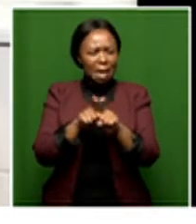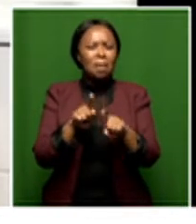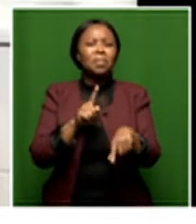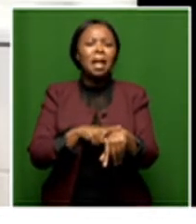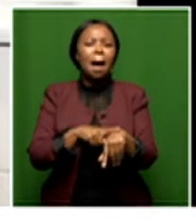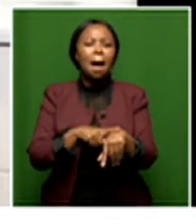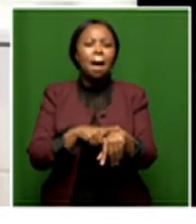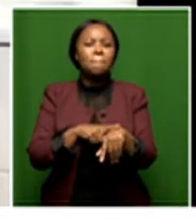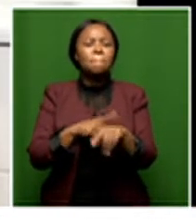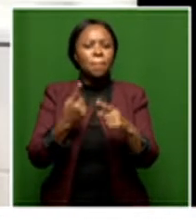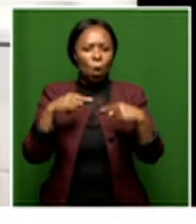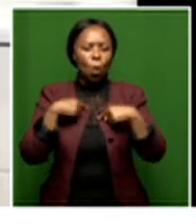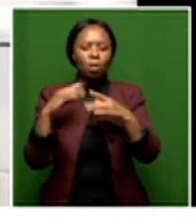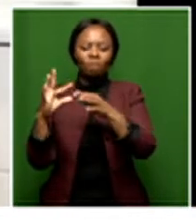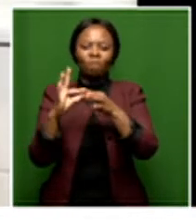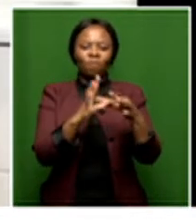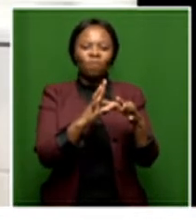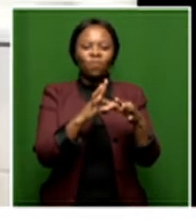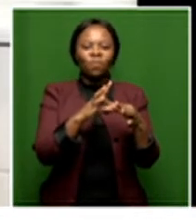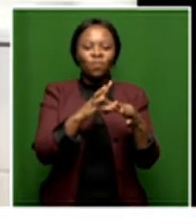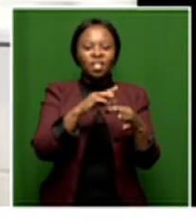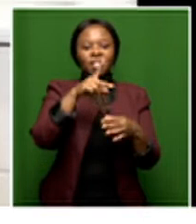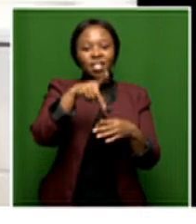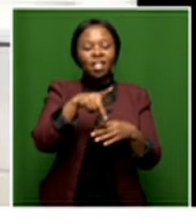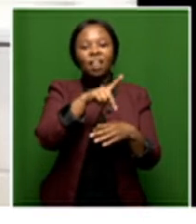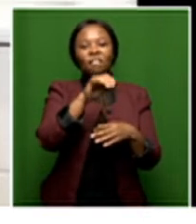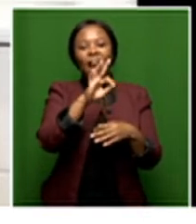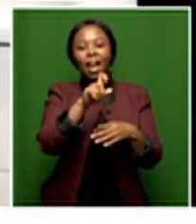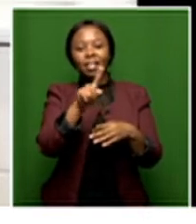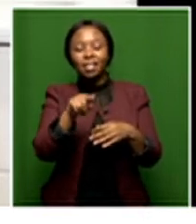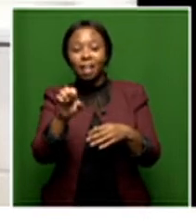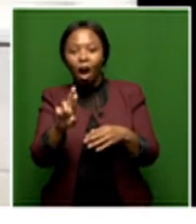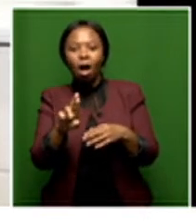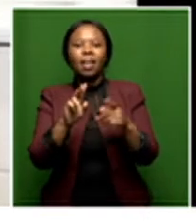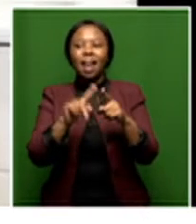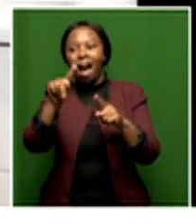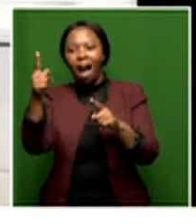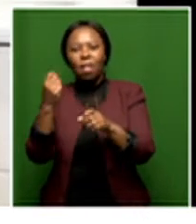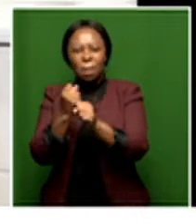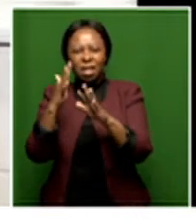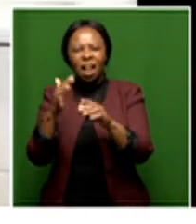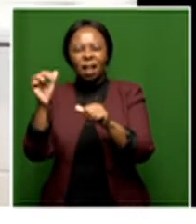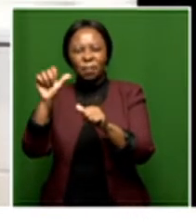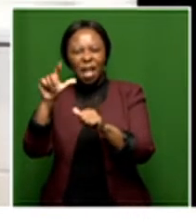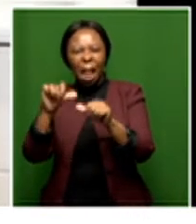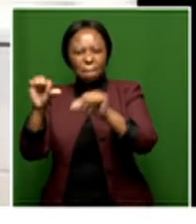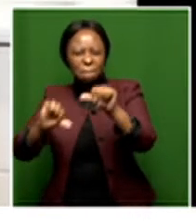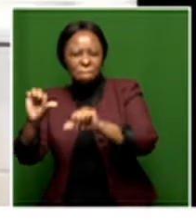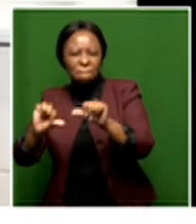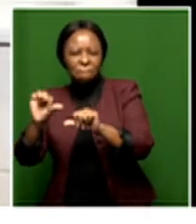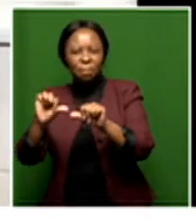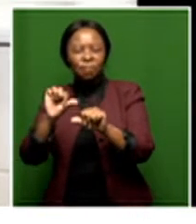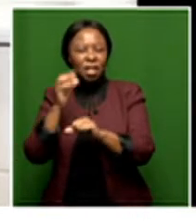are working with Pfizer and with the other vaccine manufacturers, and they are producing from the laboratory data